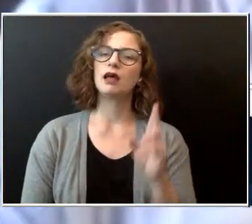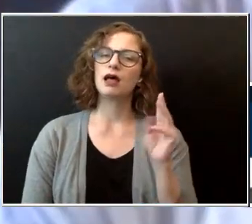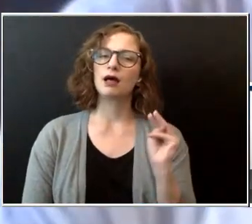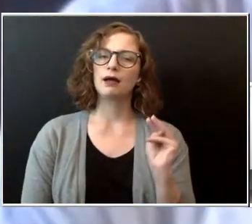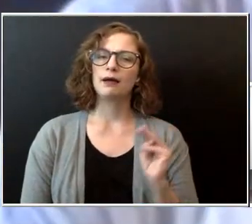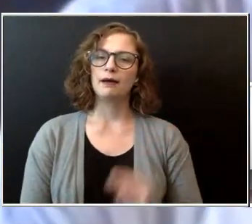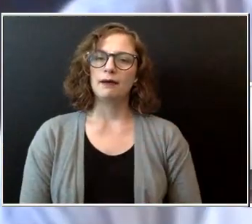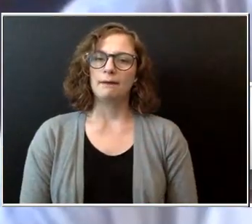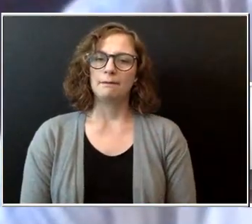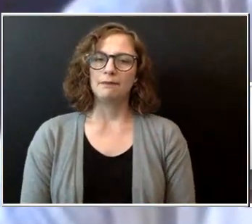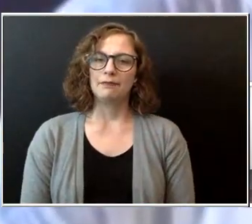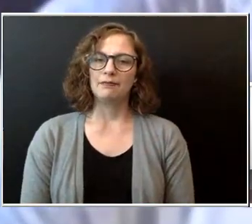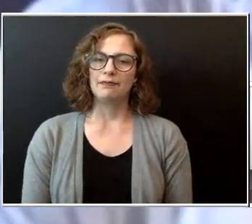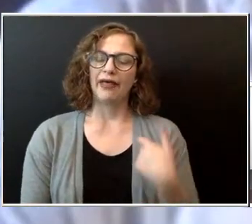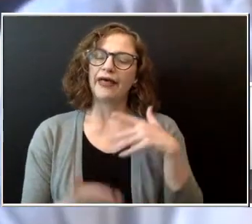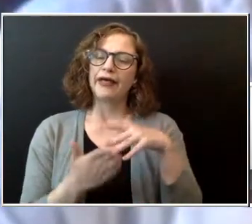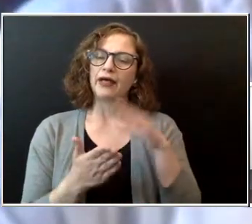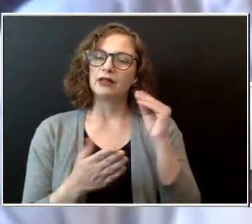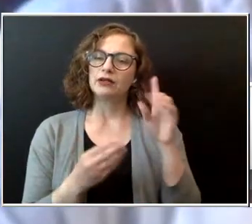I learned about